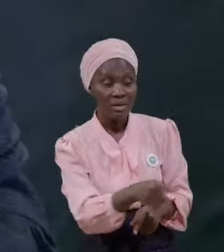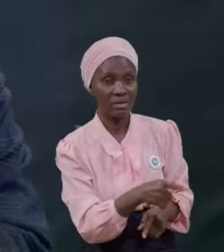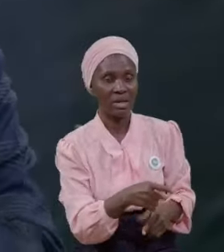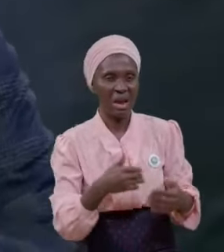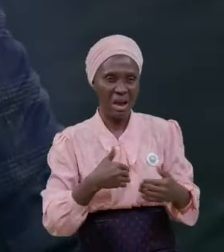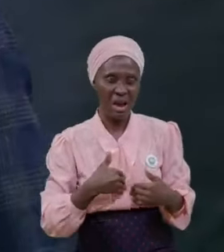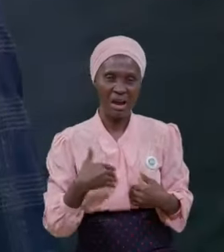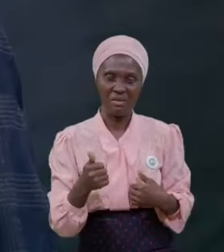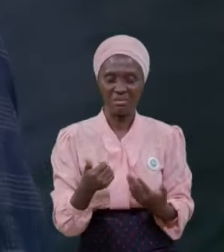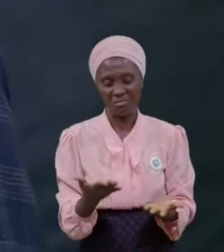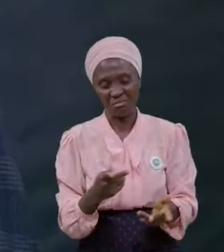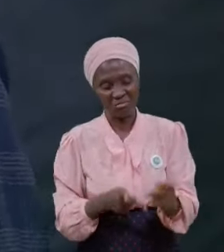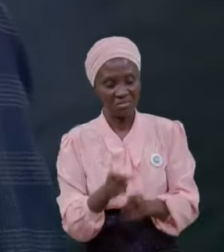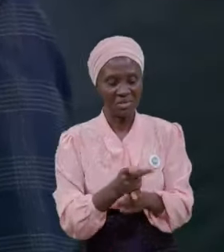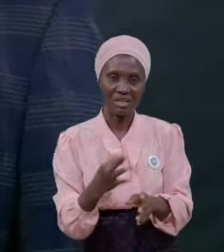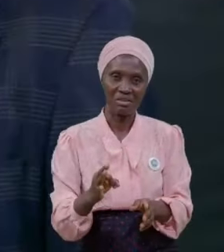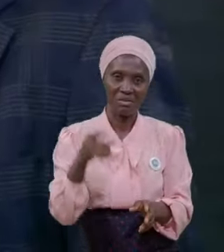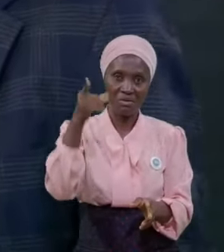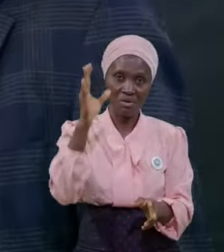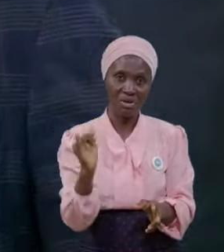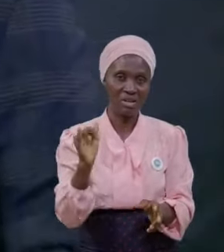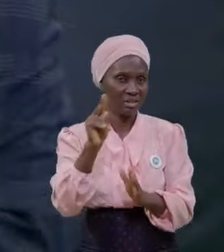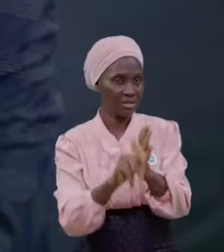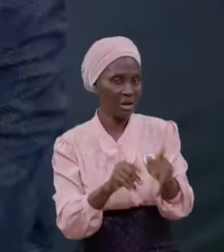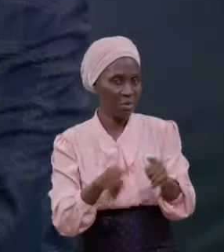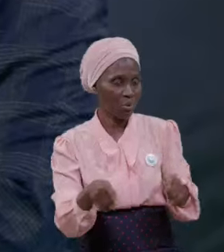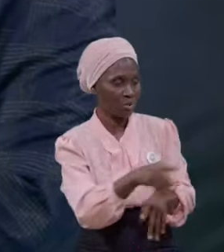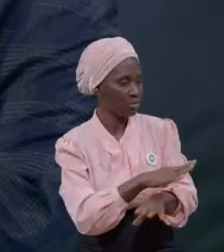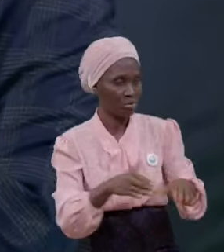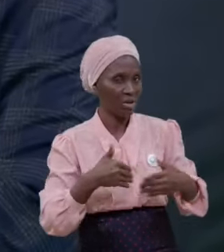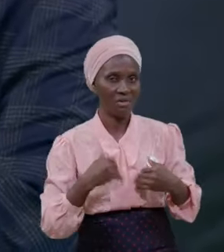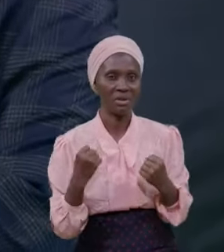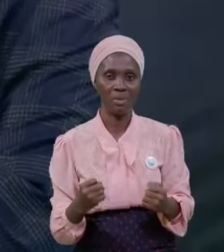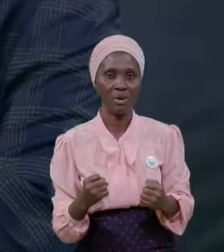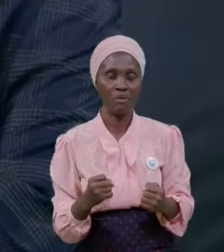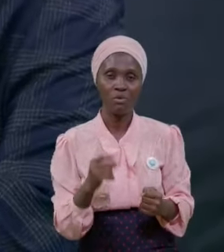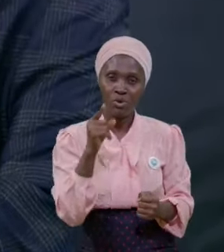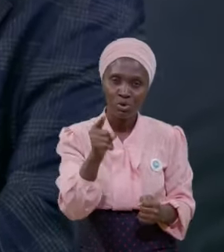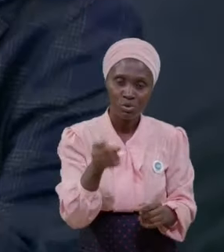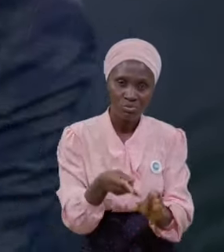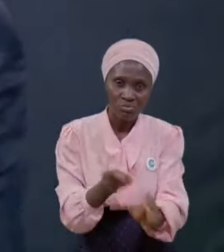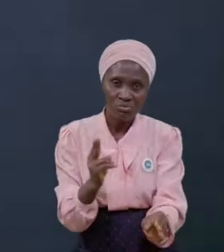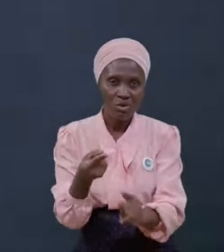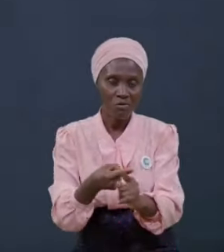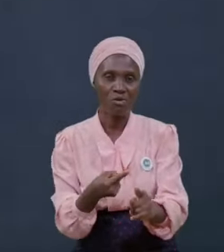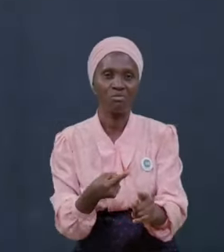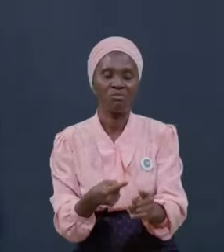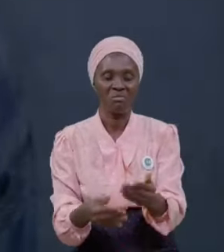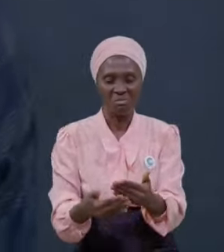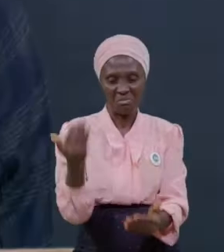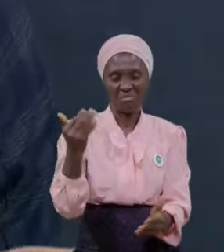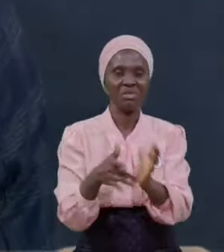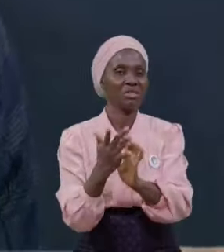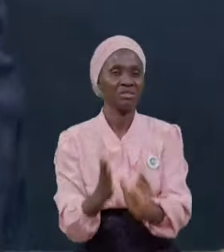From such, turn away from being almost a Christian, almost